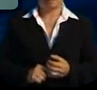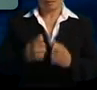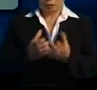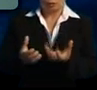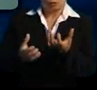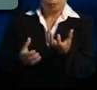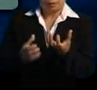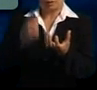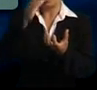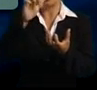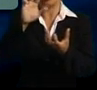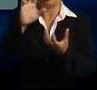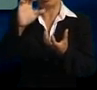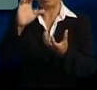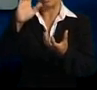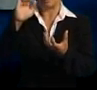crucible,